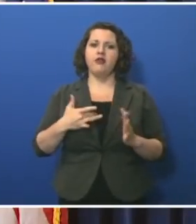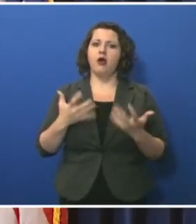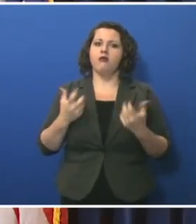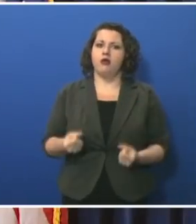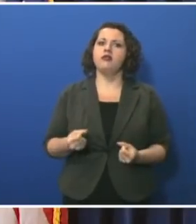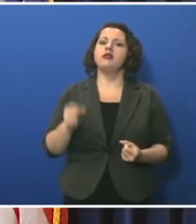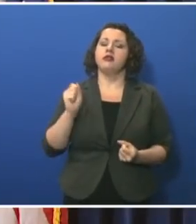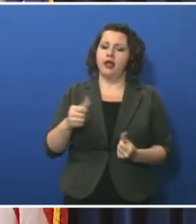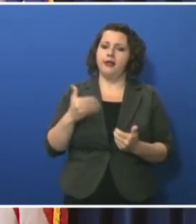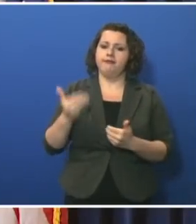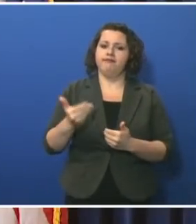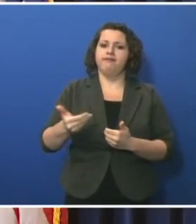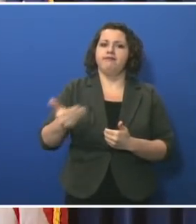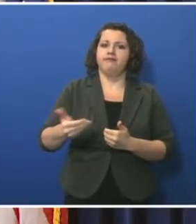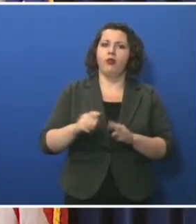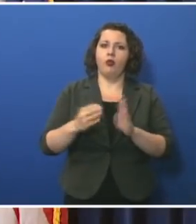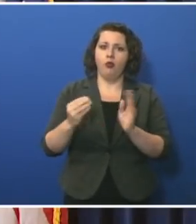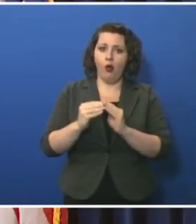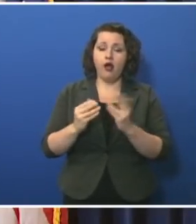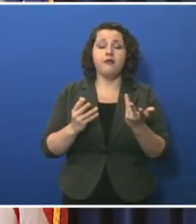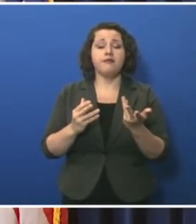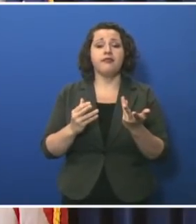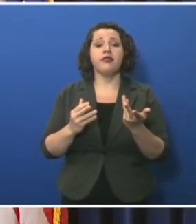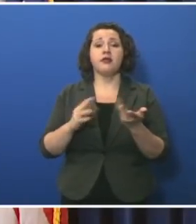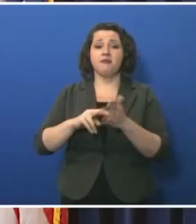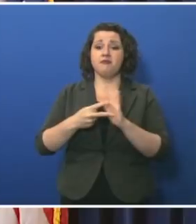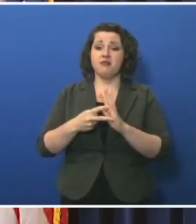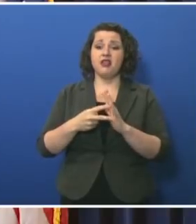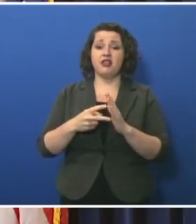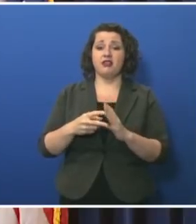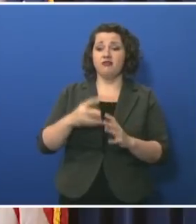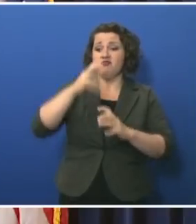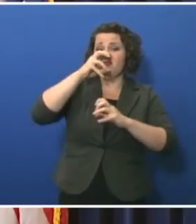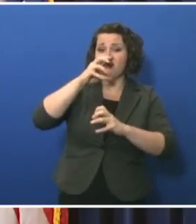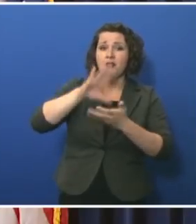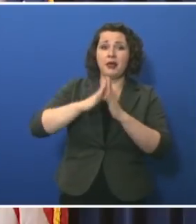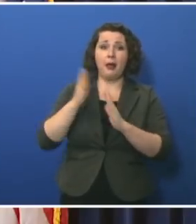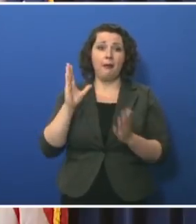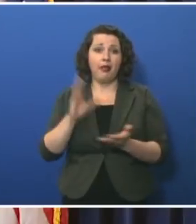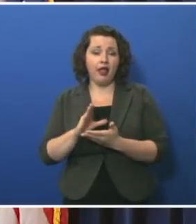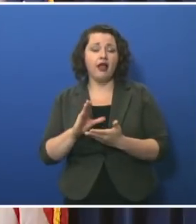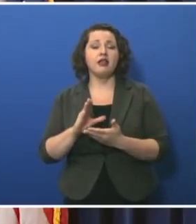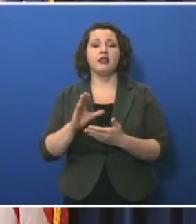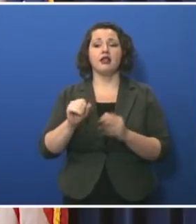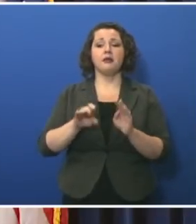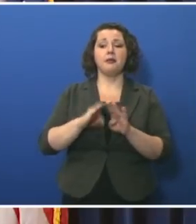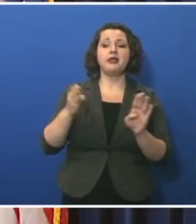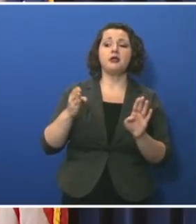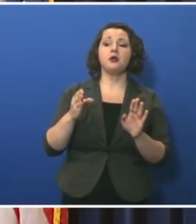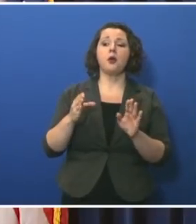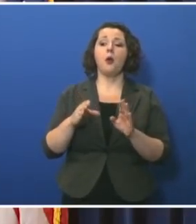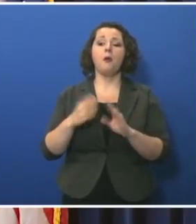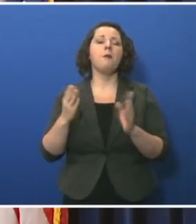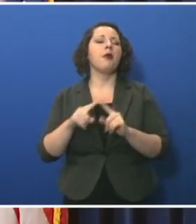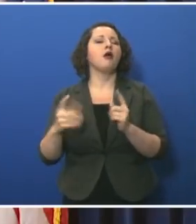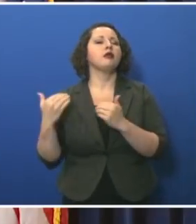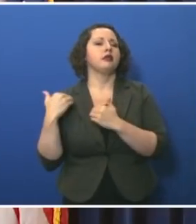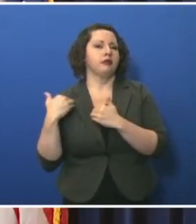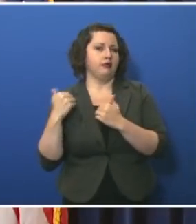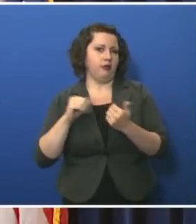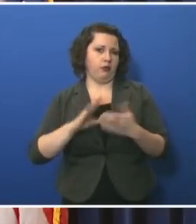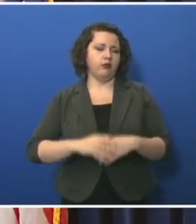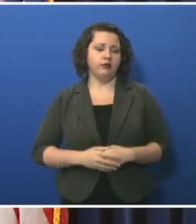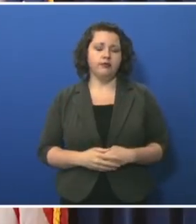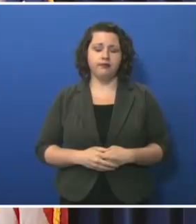additional steps forward, further relaxing restrictions and reopening businesses through a measured and responsible